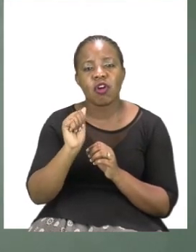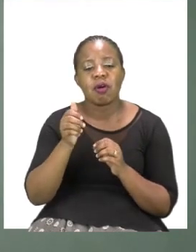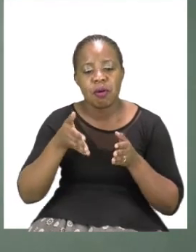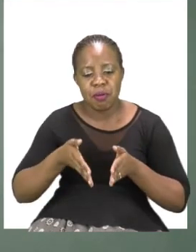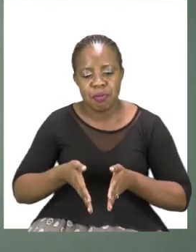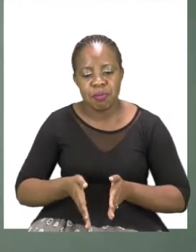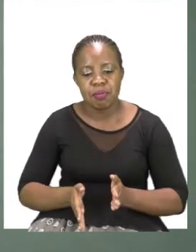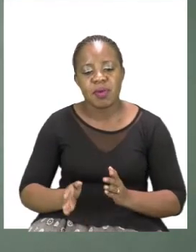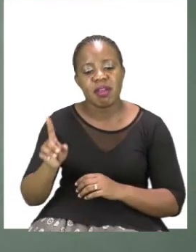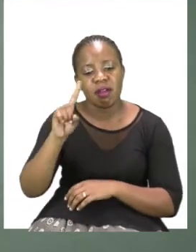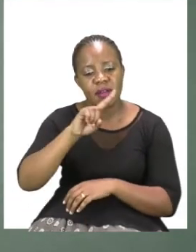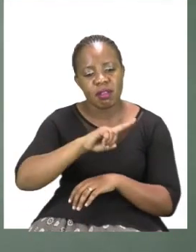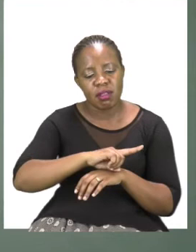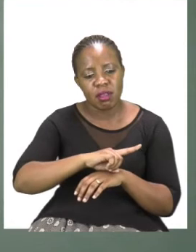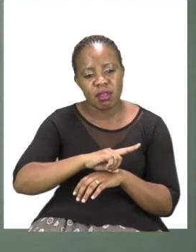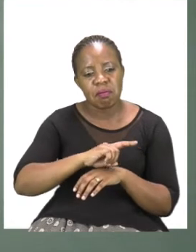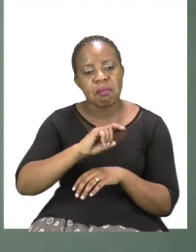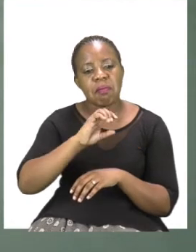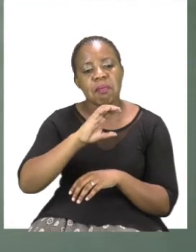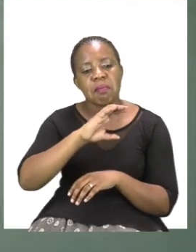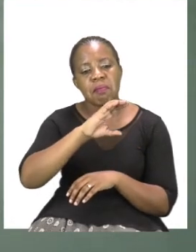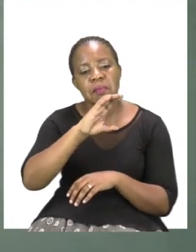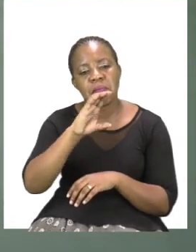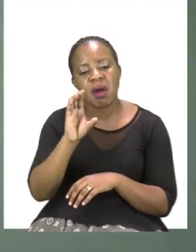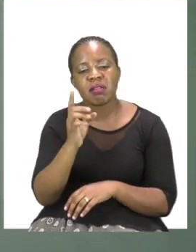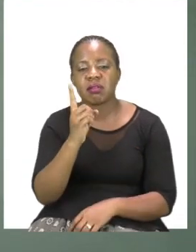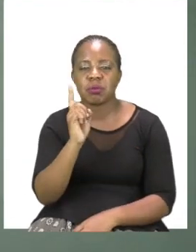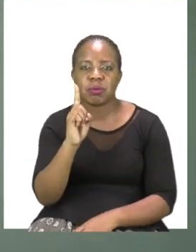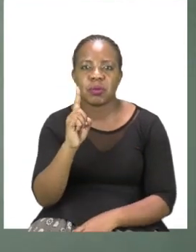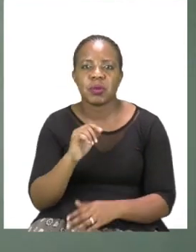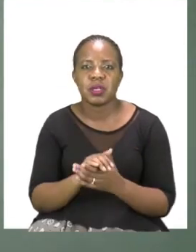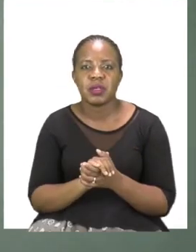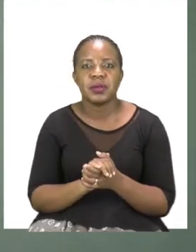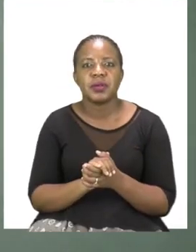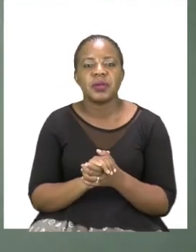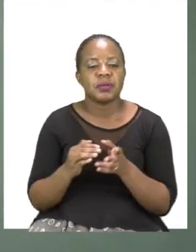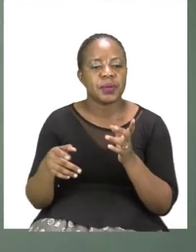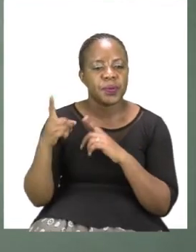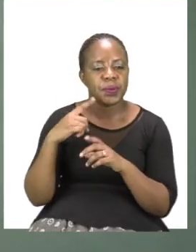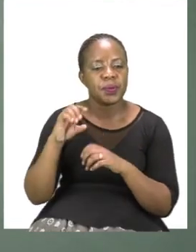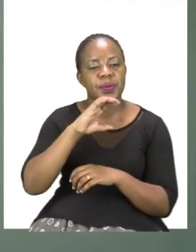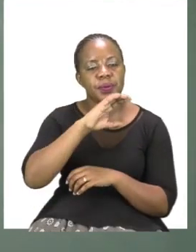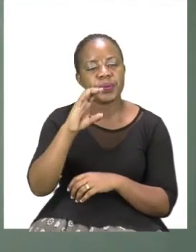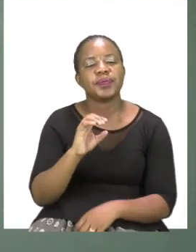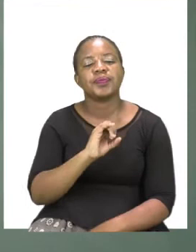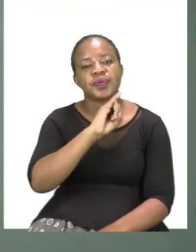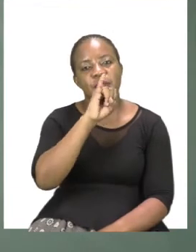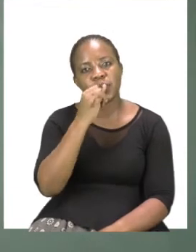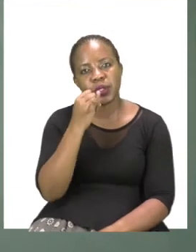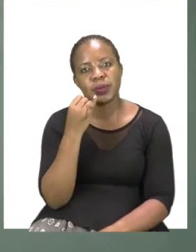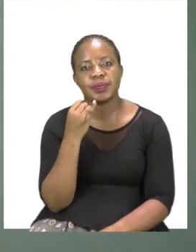flashcards to see if you know your birth month. There is January,